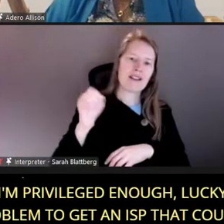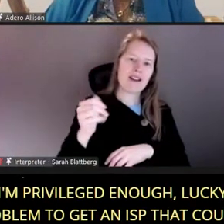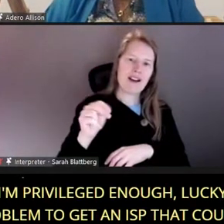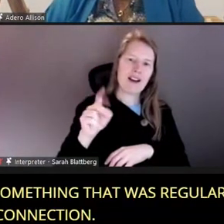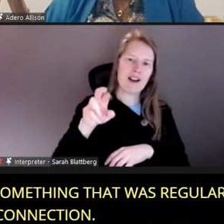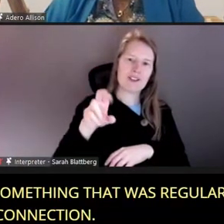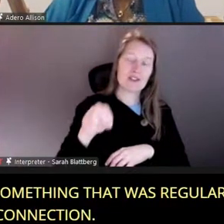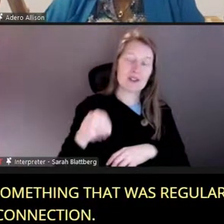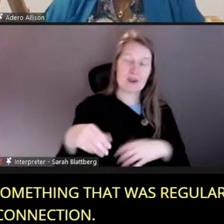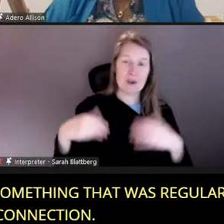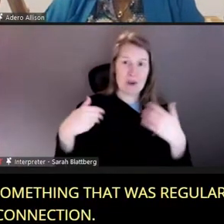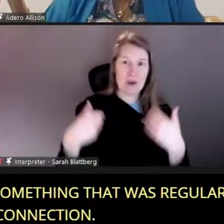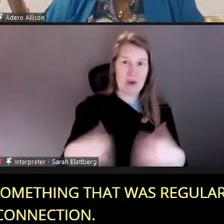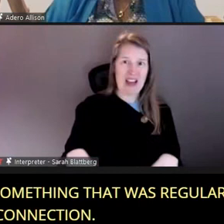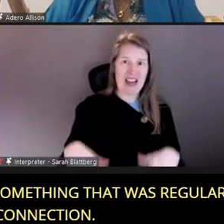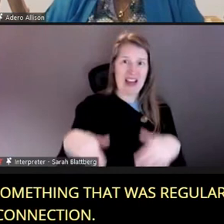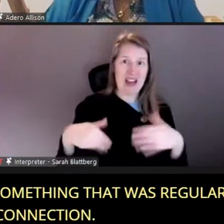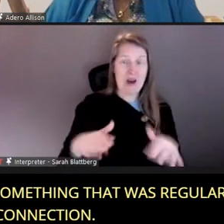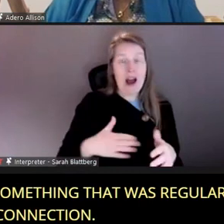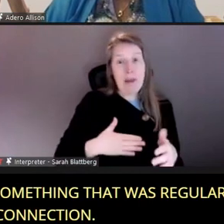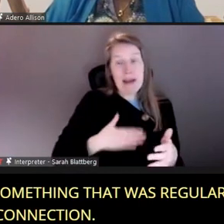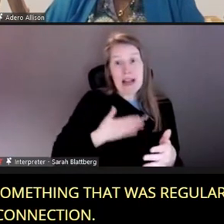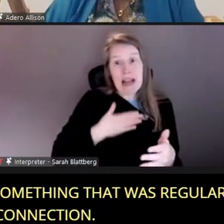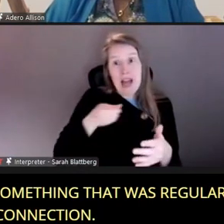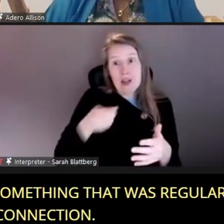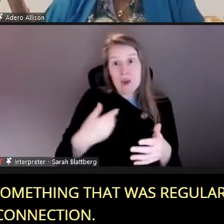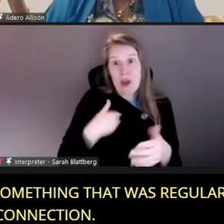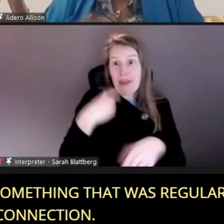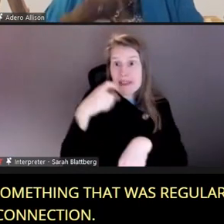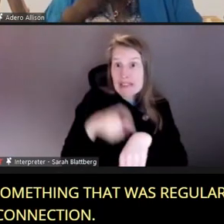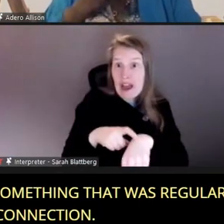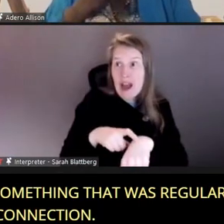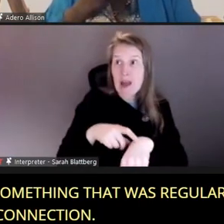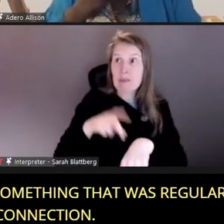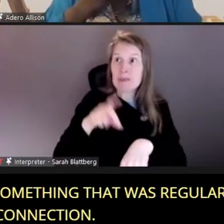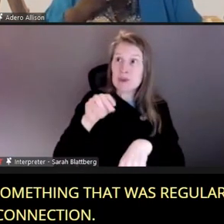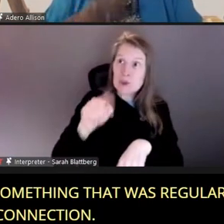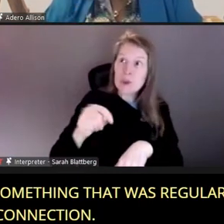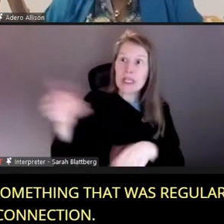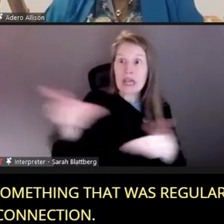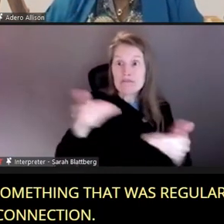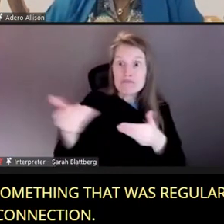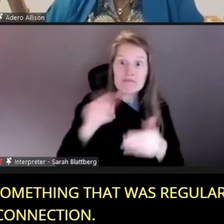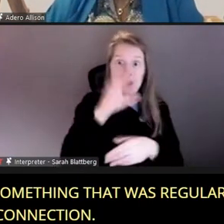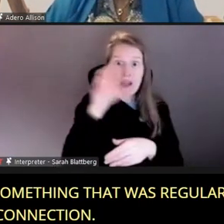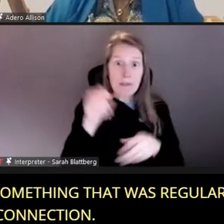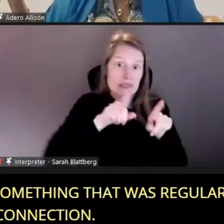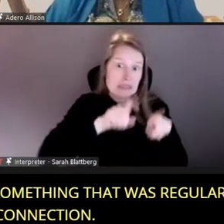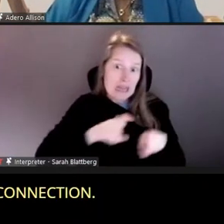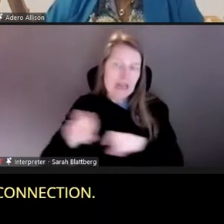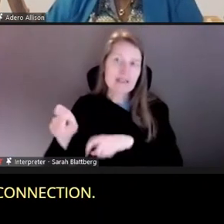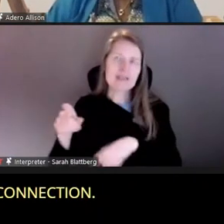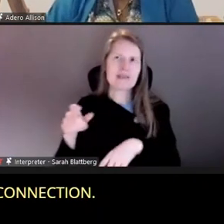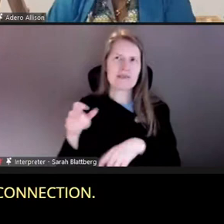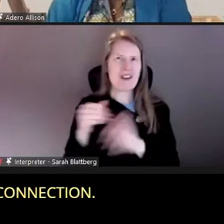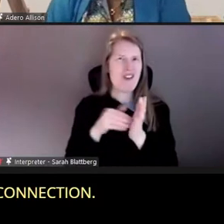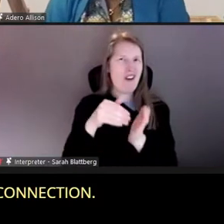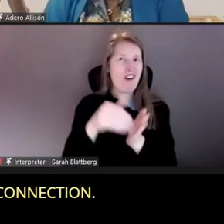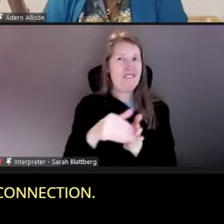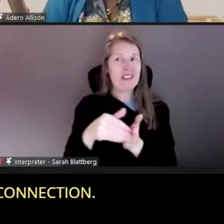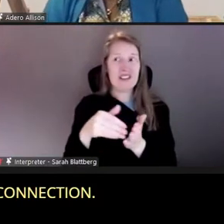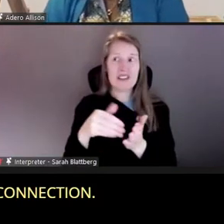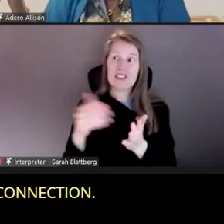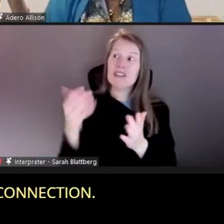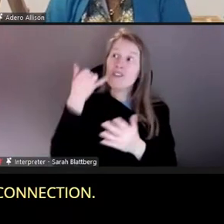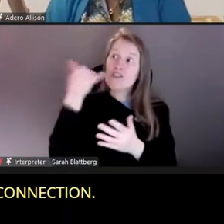I'm glad that you had the time to do that and were able to kind of bring people in, because oftentimes when we have to kind of make that appointment to get your internet installed,